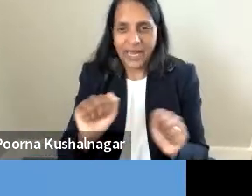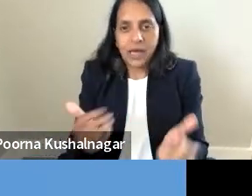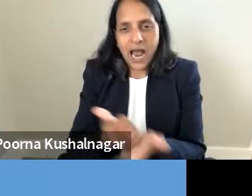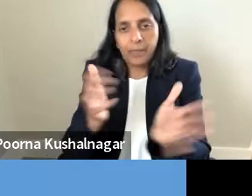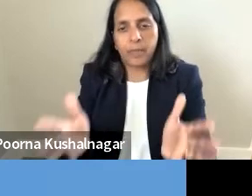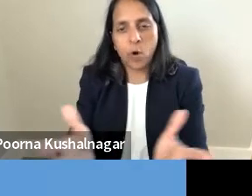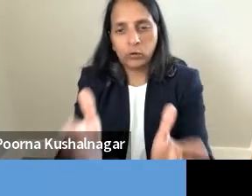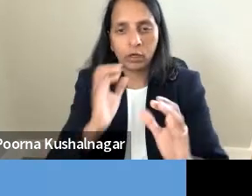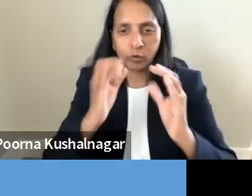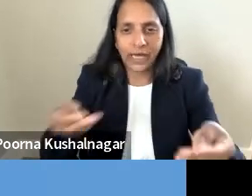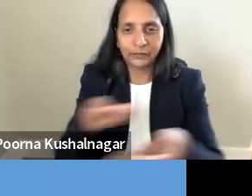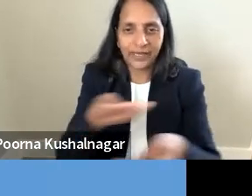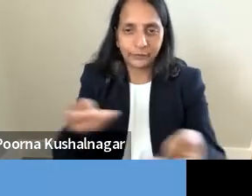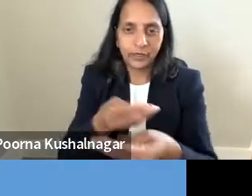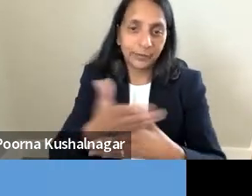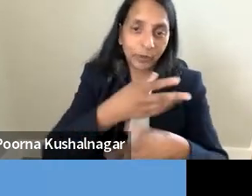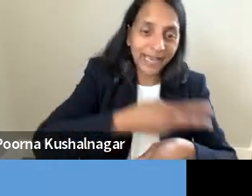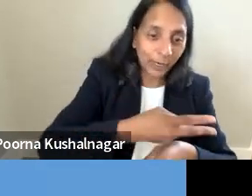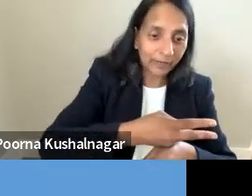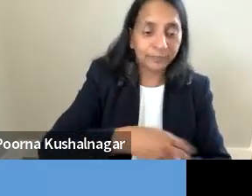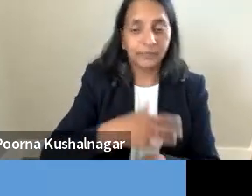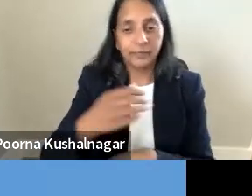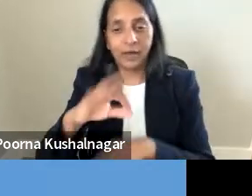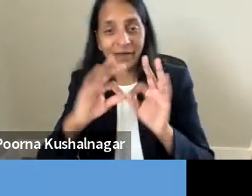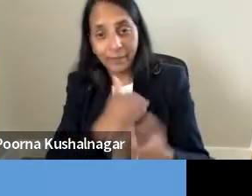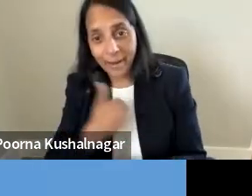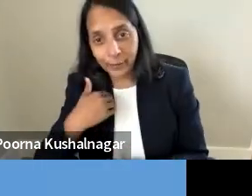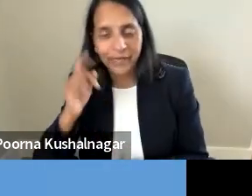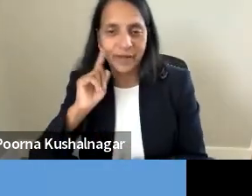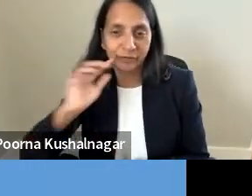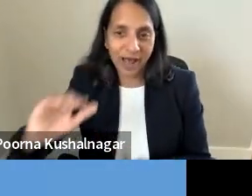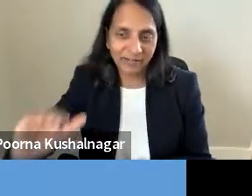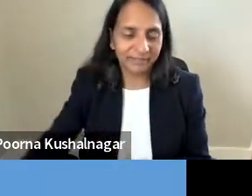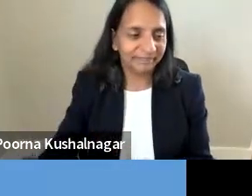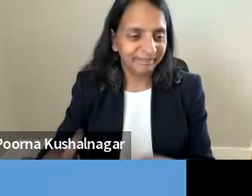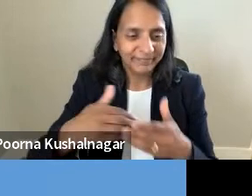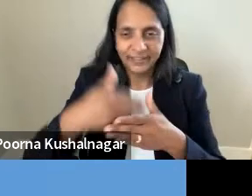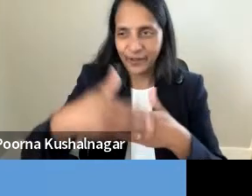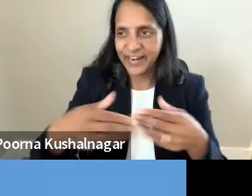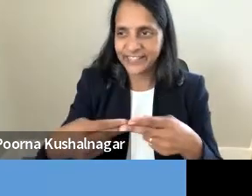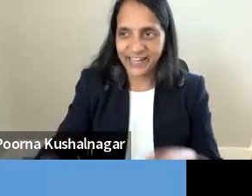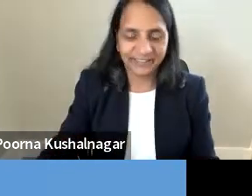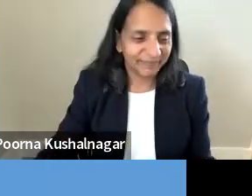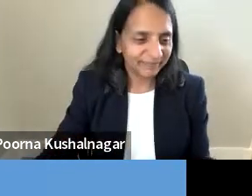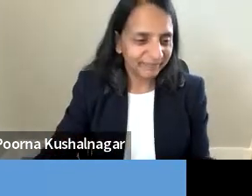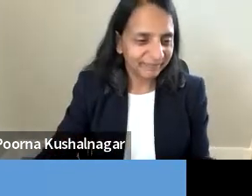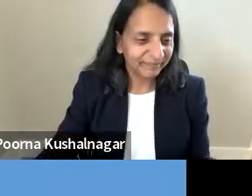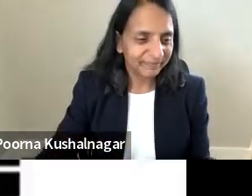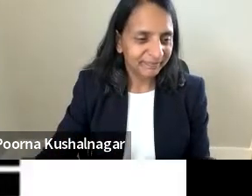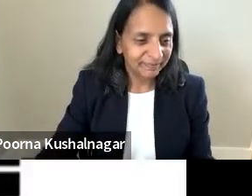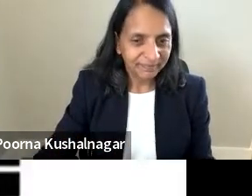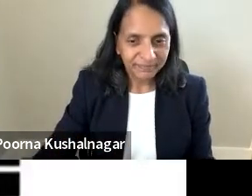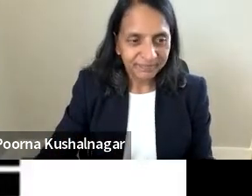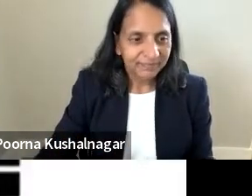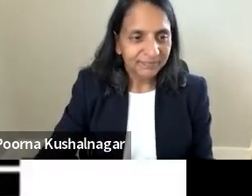recognition software. Those things can help promote communication facilitation between the family member and the deaf child. Next